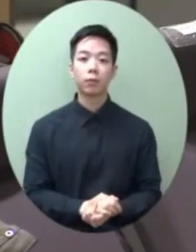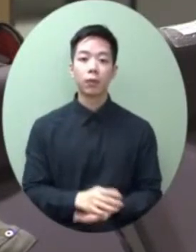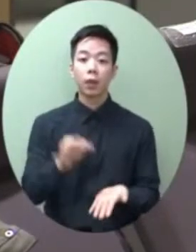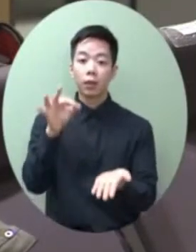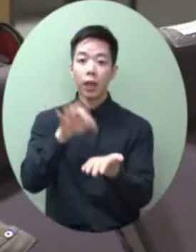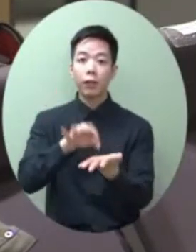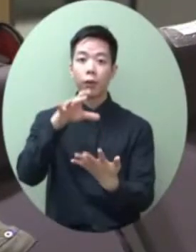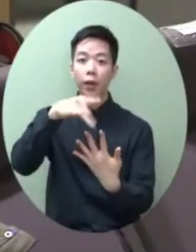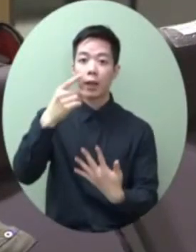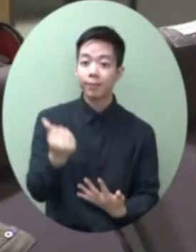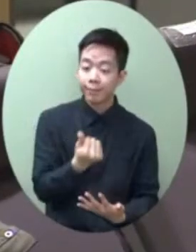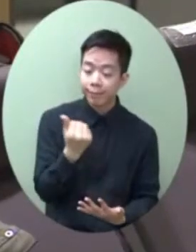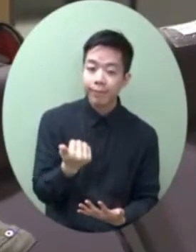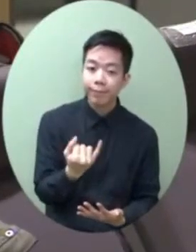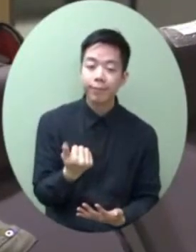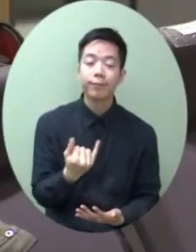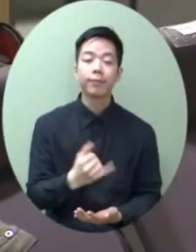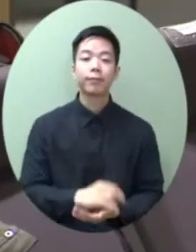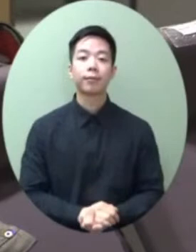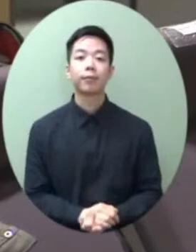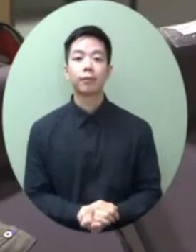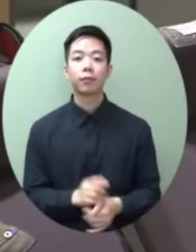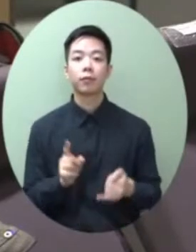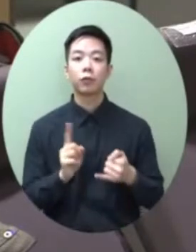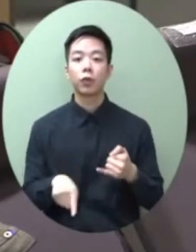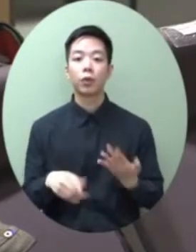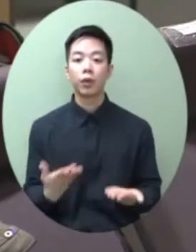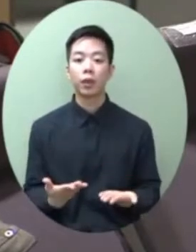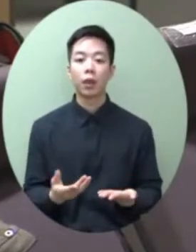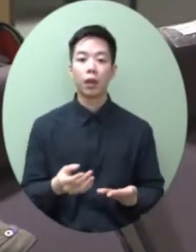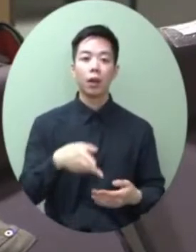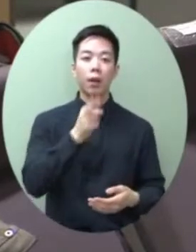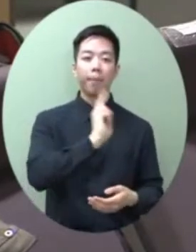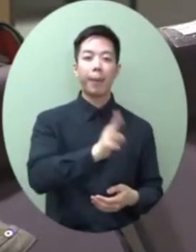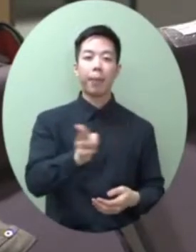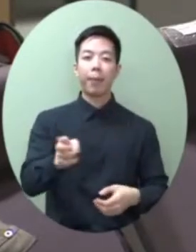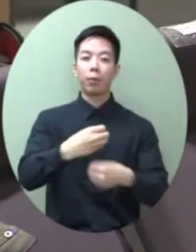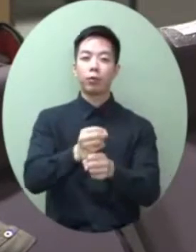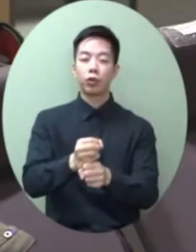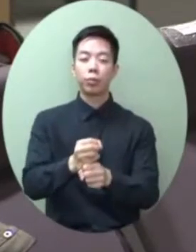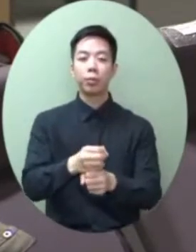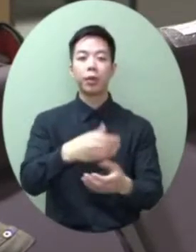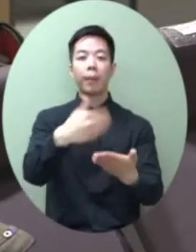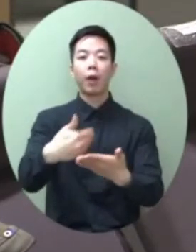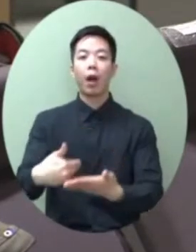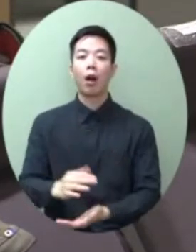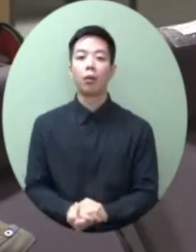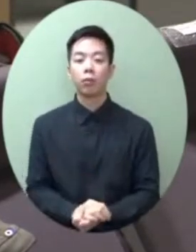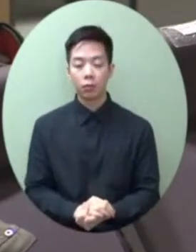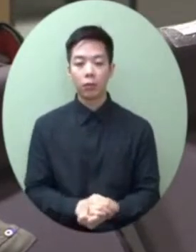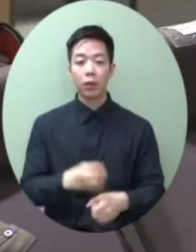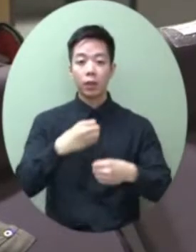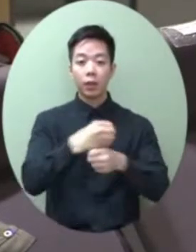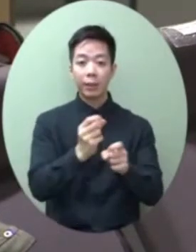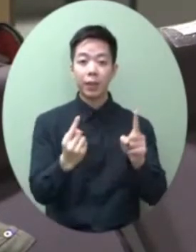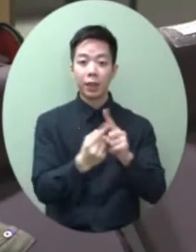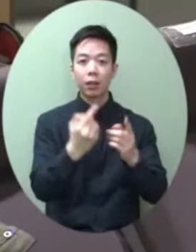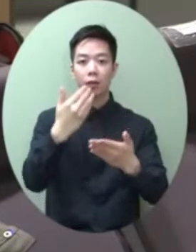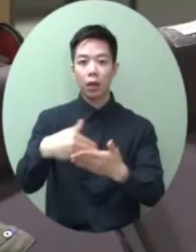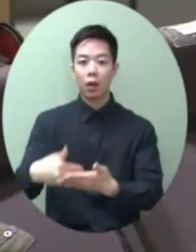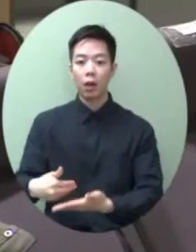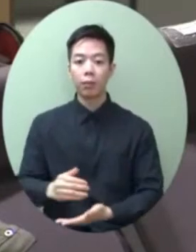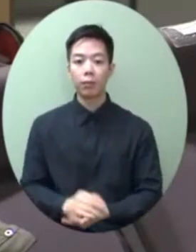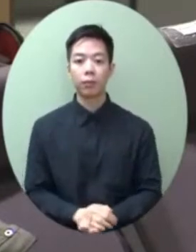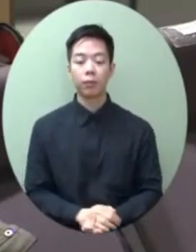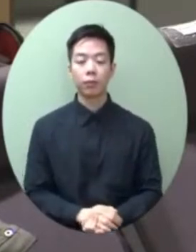Hong Kong. Would you know, has the location been chosen, and what is the plan involved? And now the